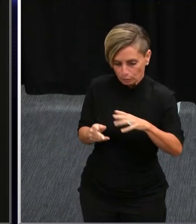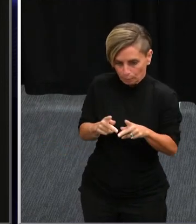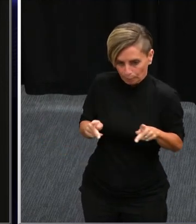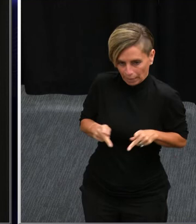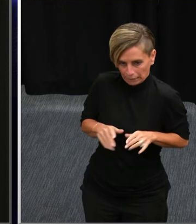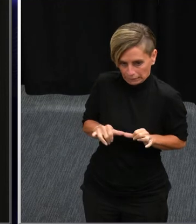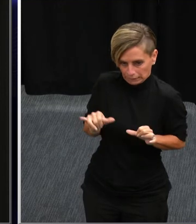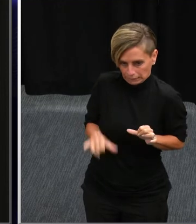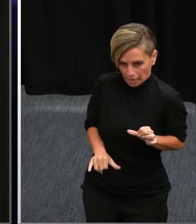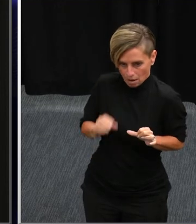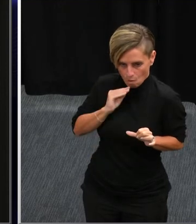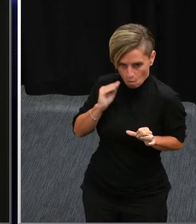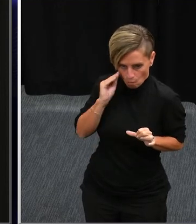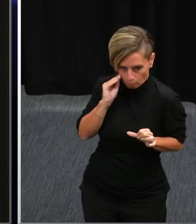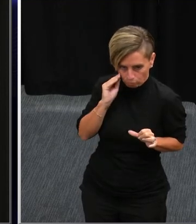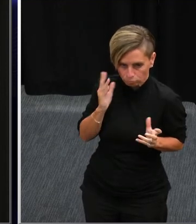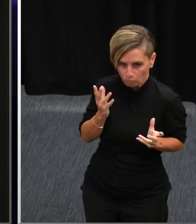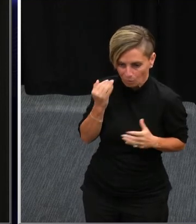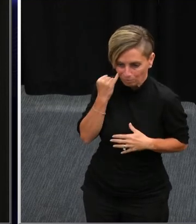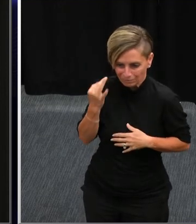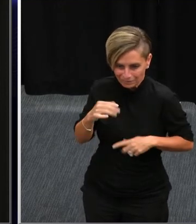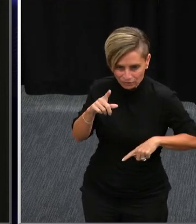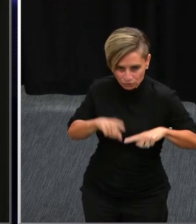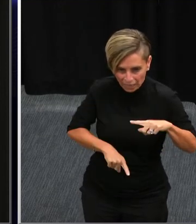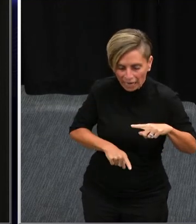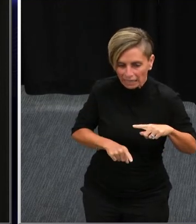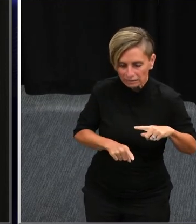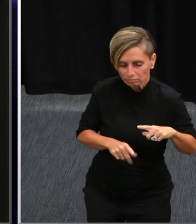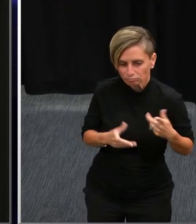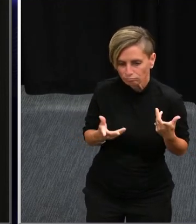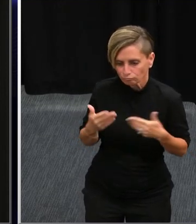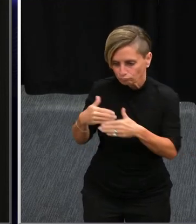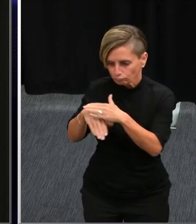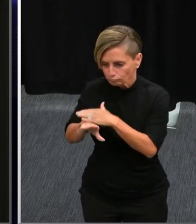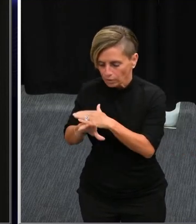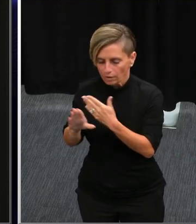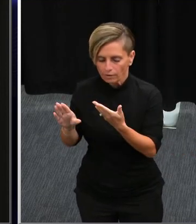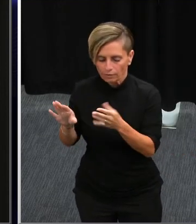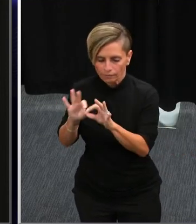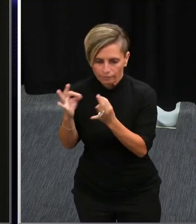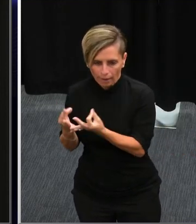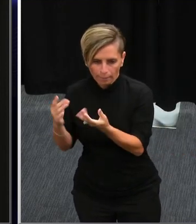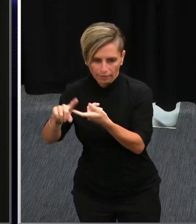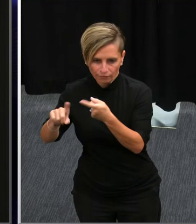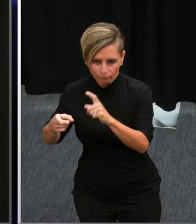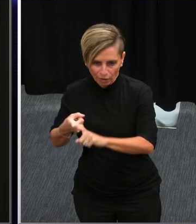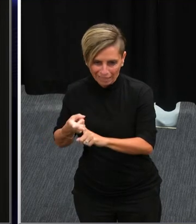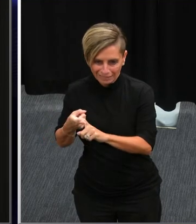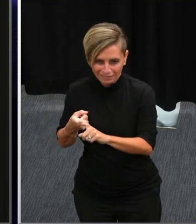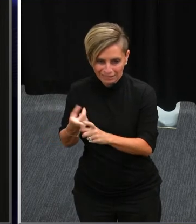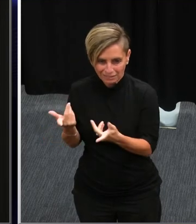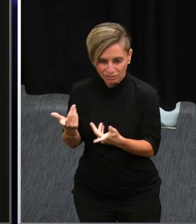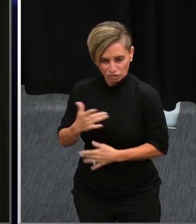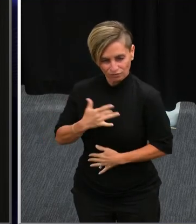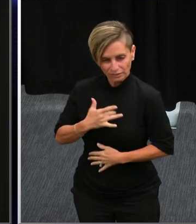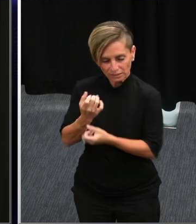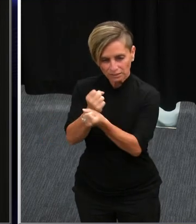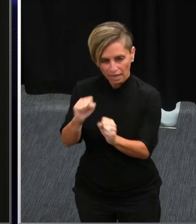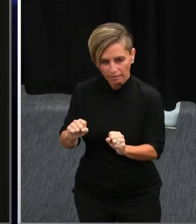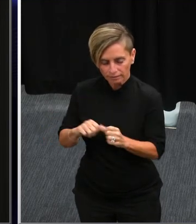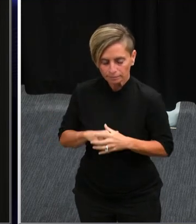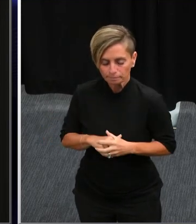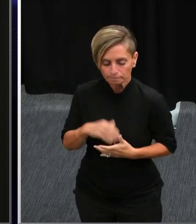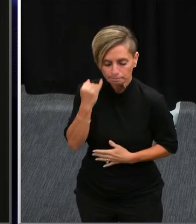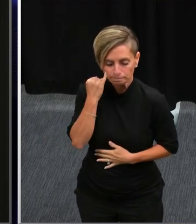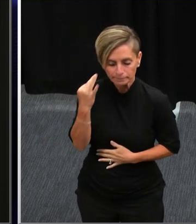with family and friends or wherever you might feel safe. But if you're going to go and shelter with family